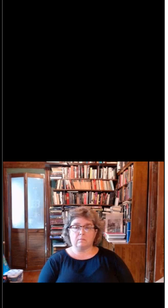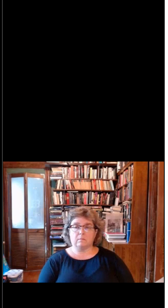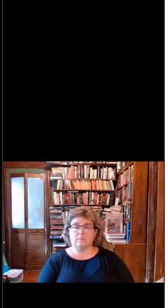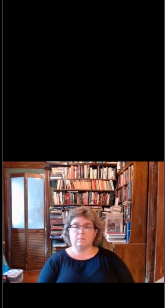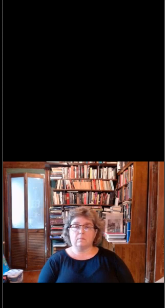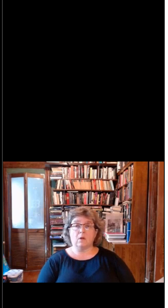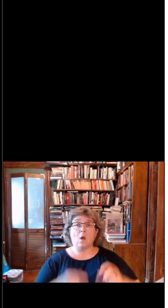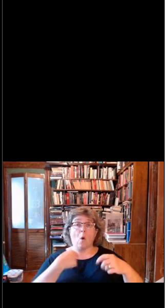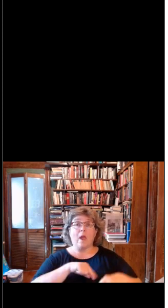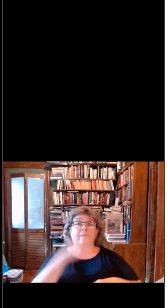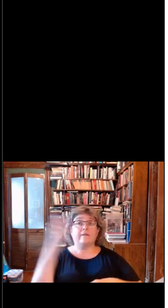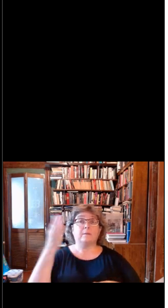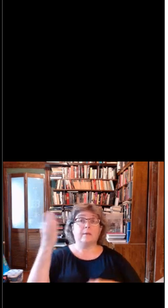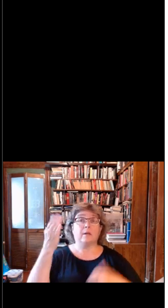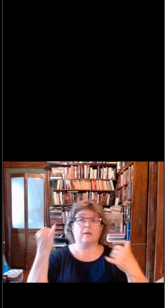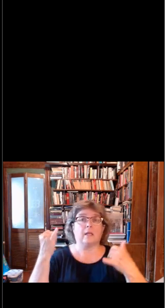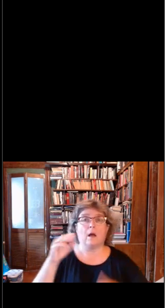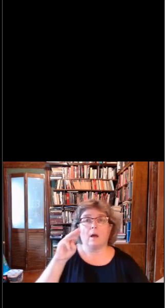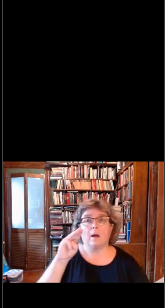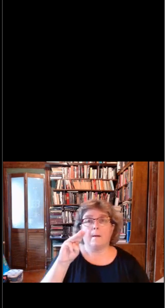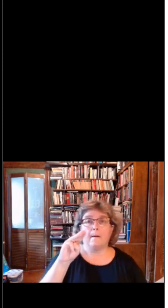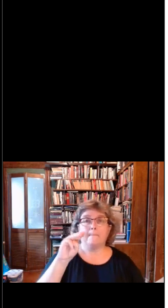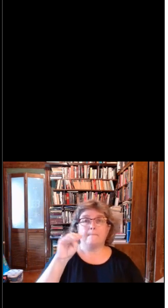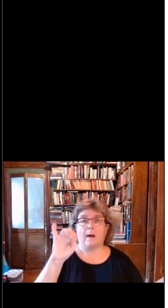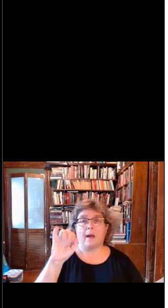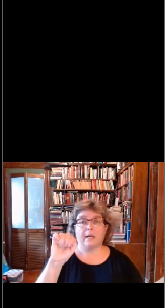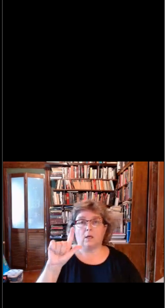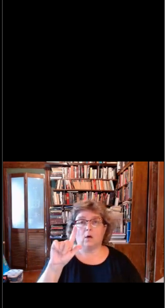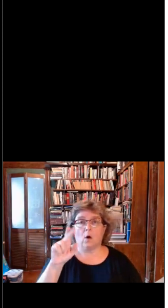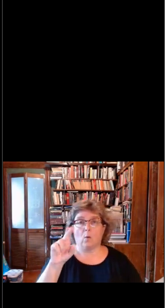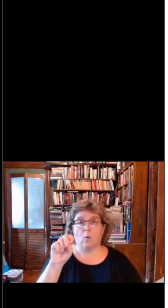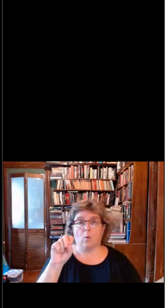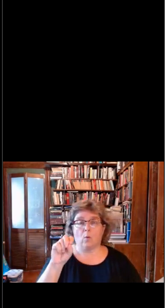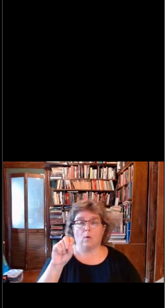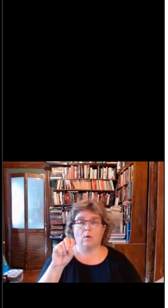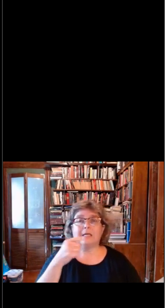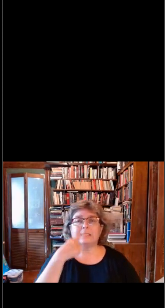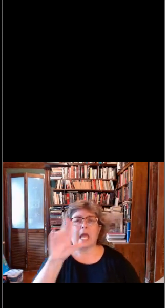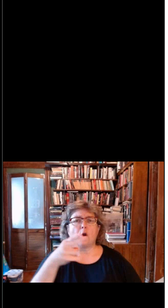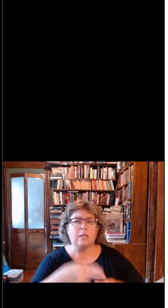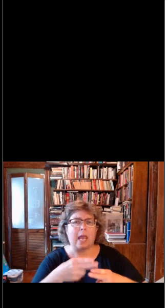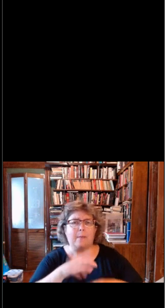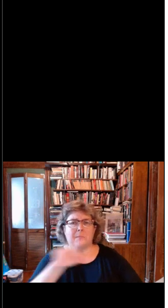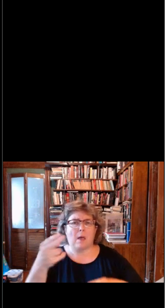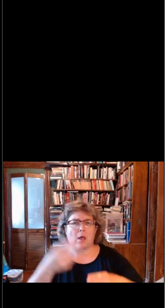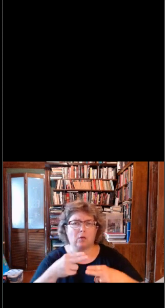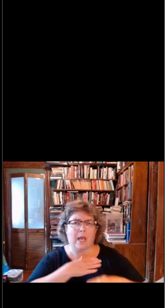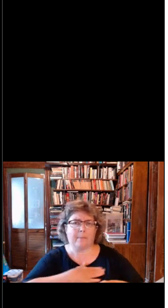And we have a speaker, Michael Rogers. Please say and spell your name.